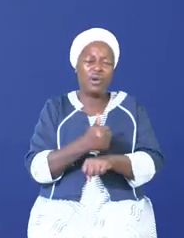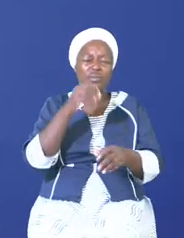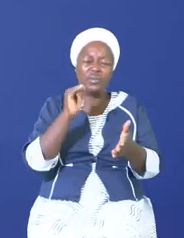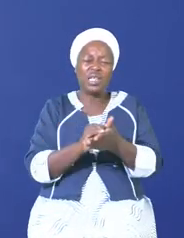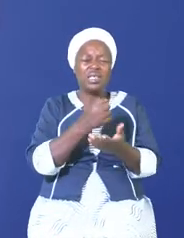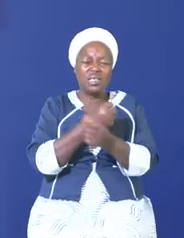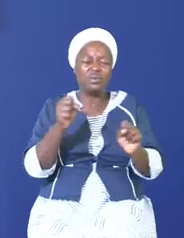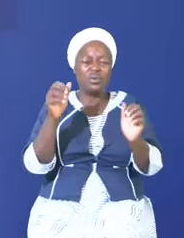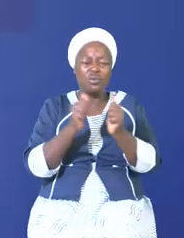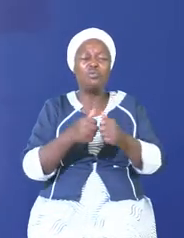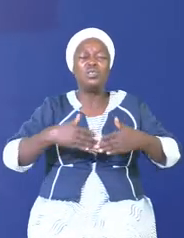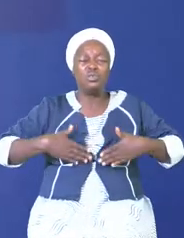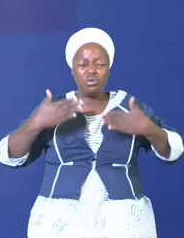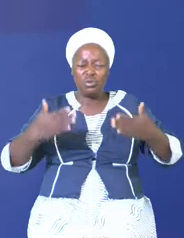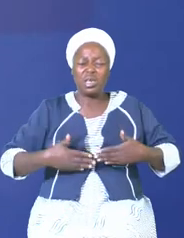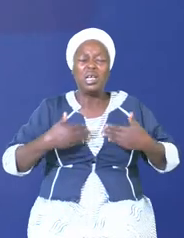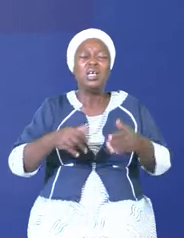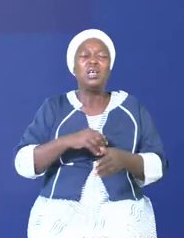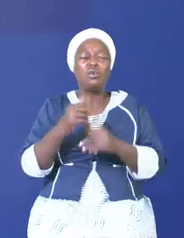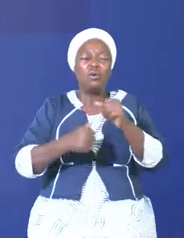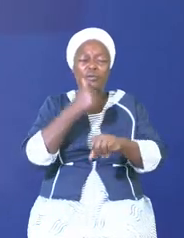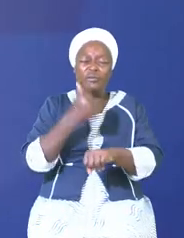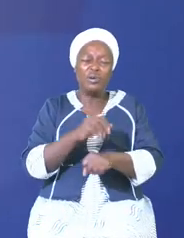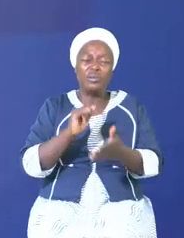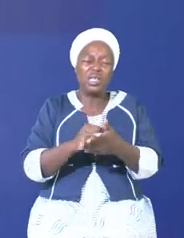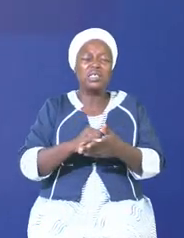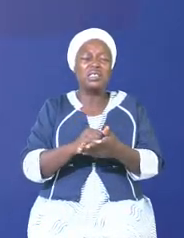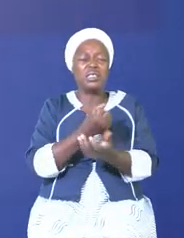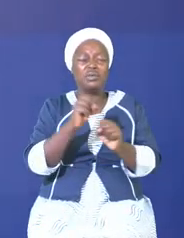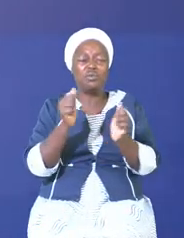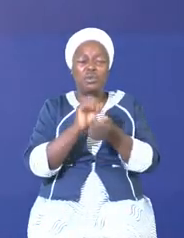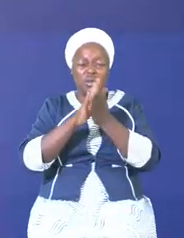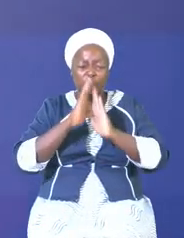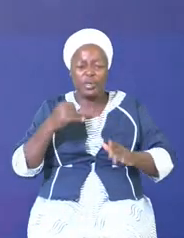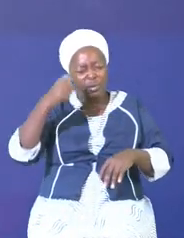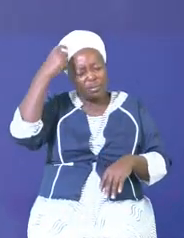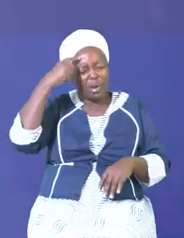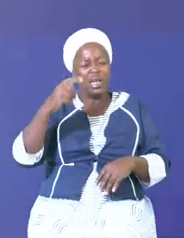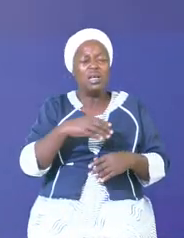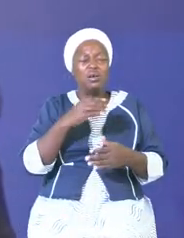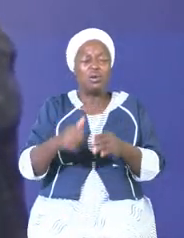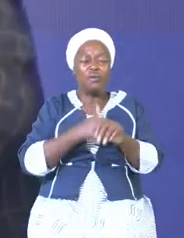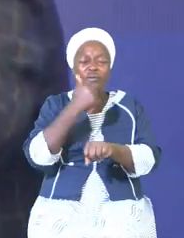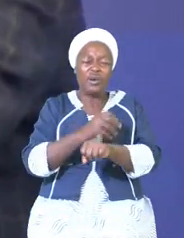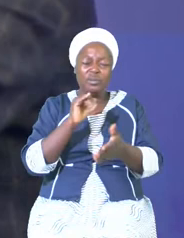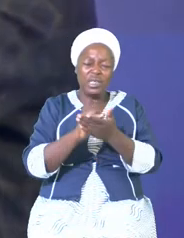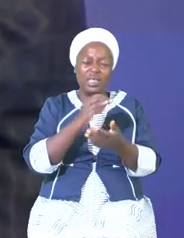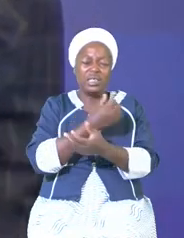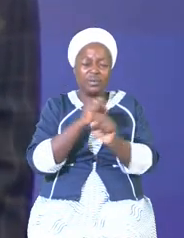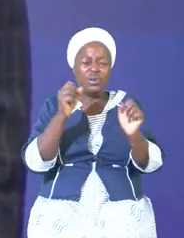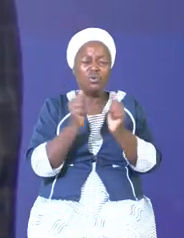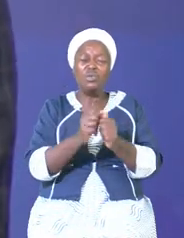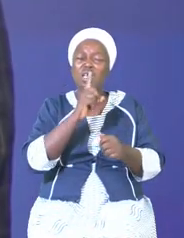with joy. Confirm that salvation with peace of mind. Confirm that salvation with assurance in